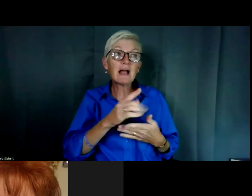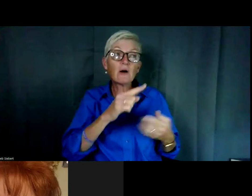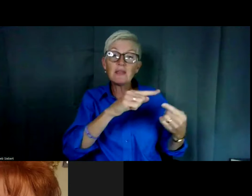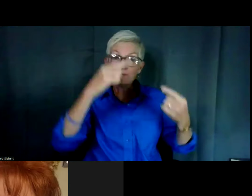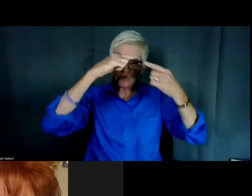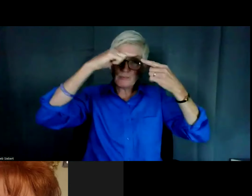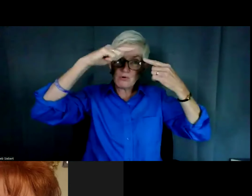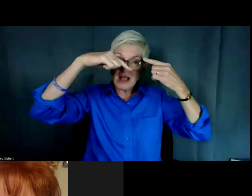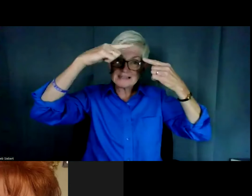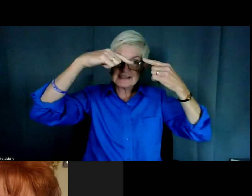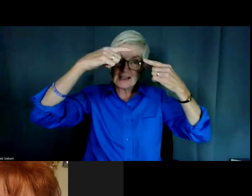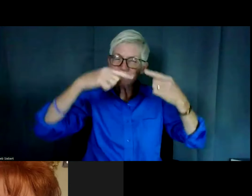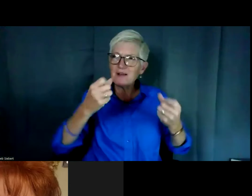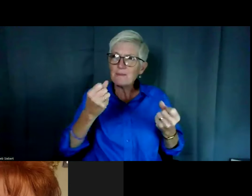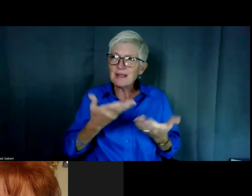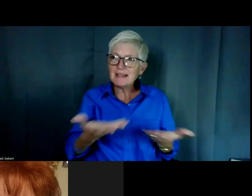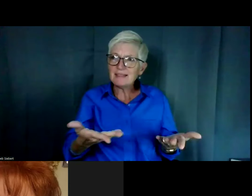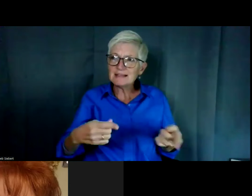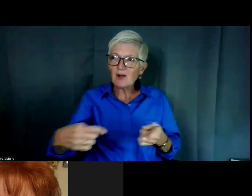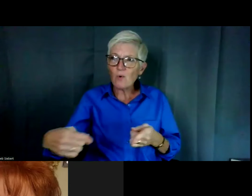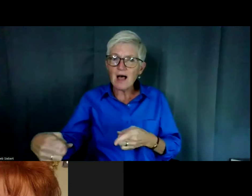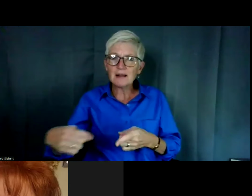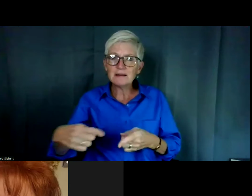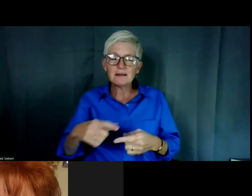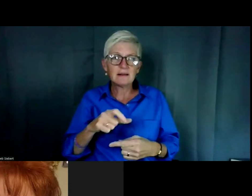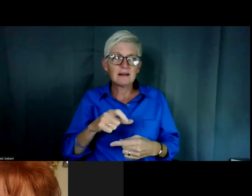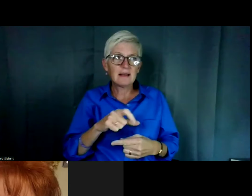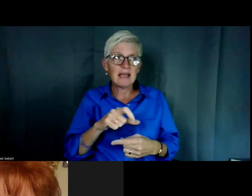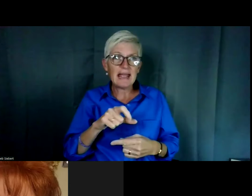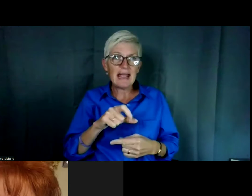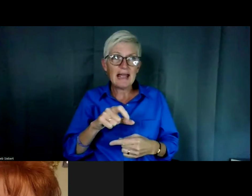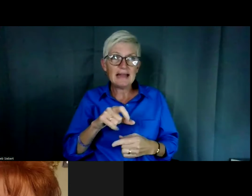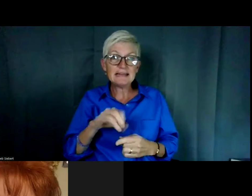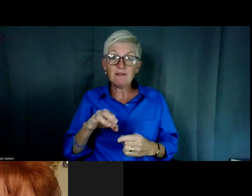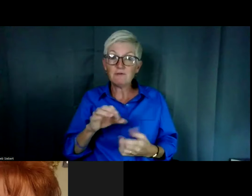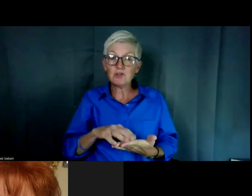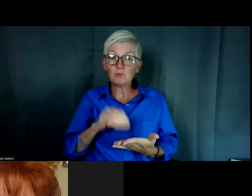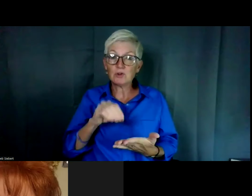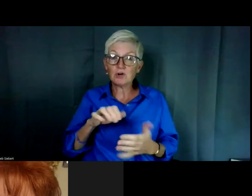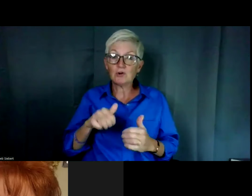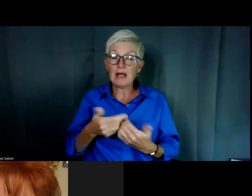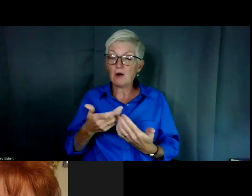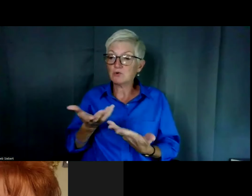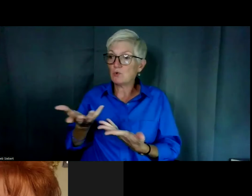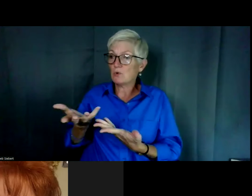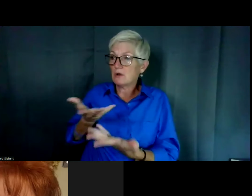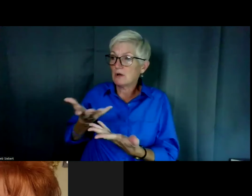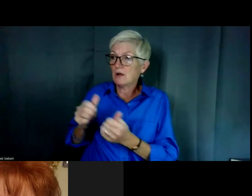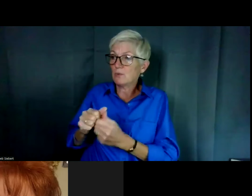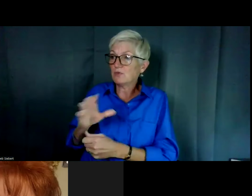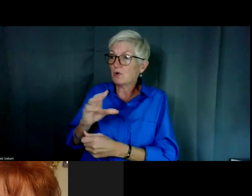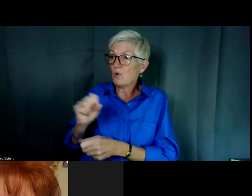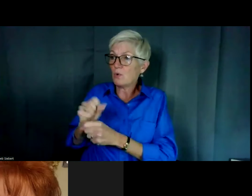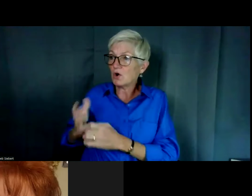There's a lot of things that go on that if they learn to do that with their coworkers, they can implement the same skill